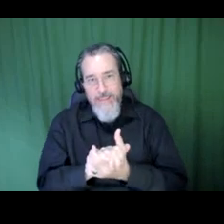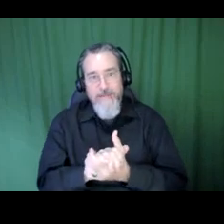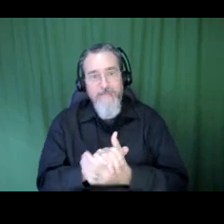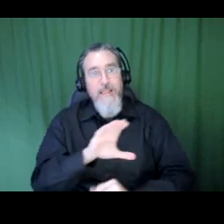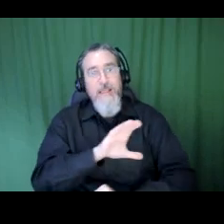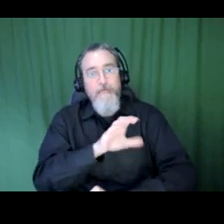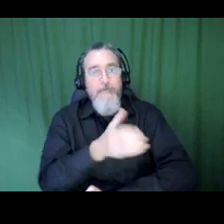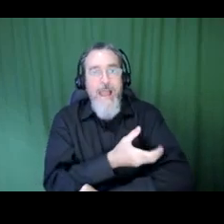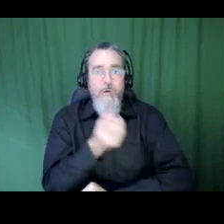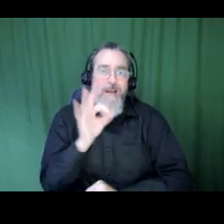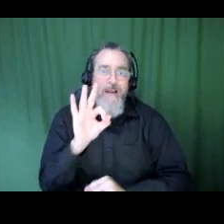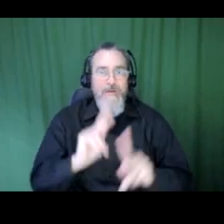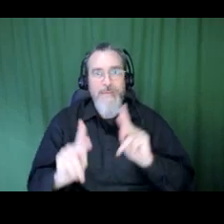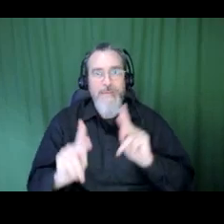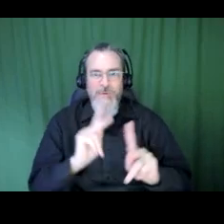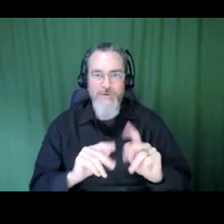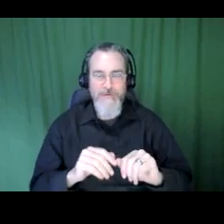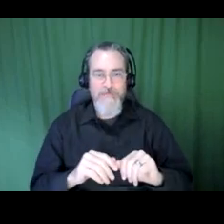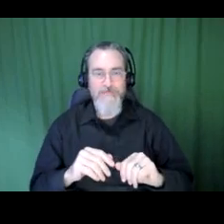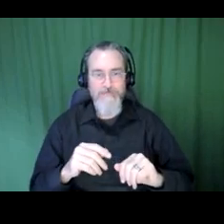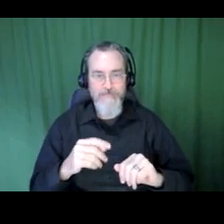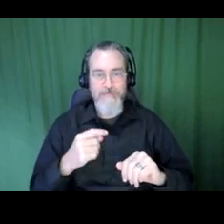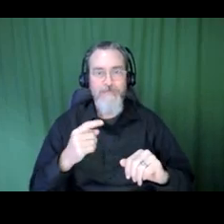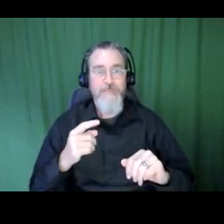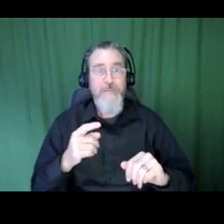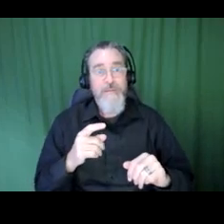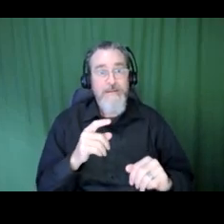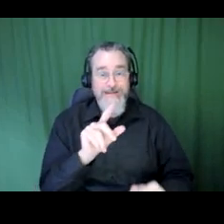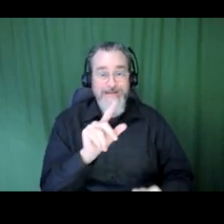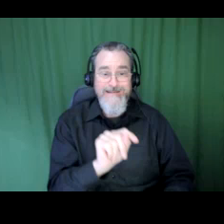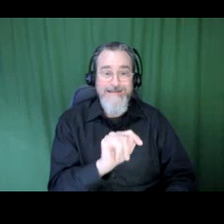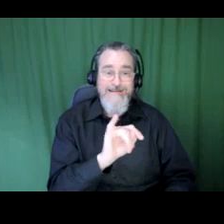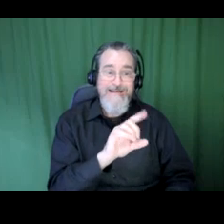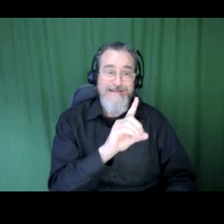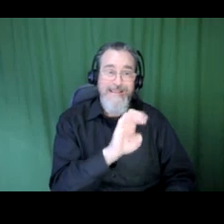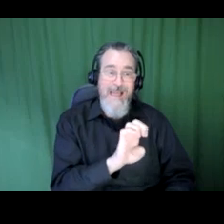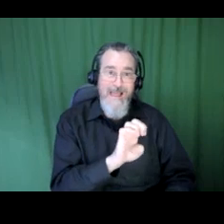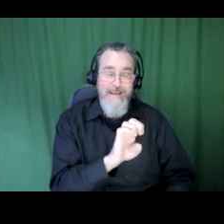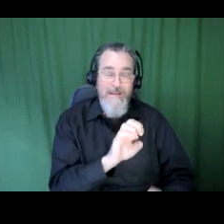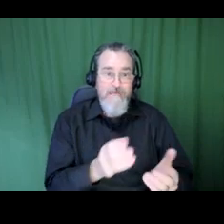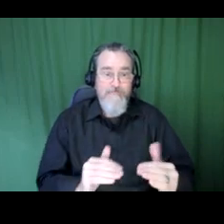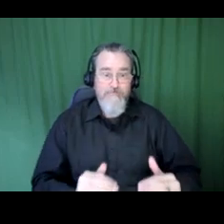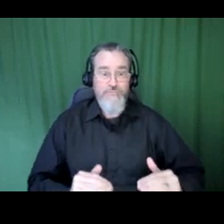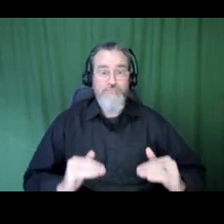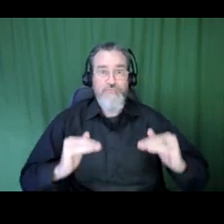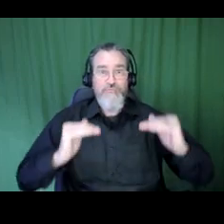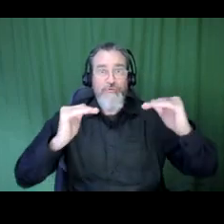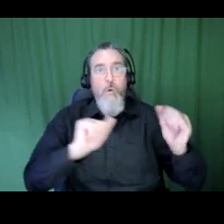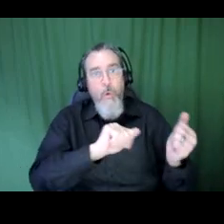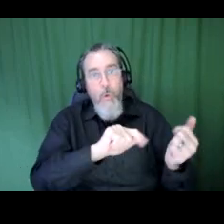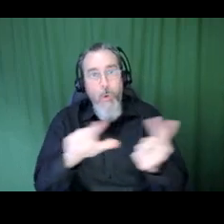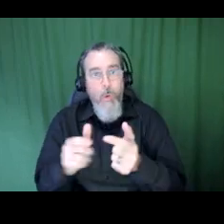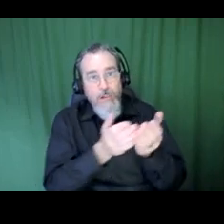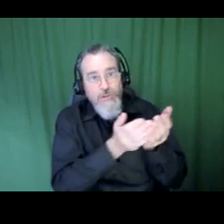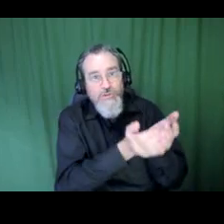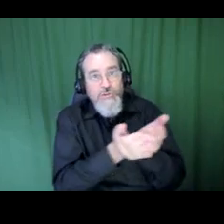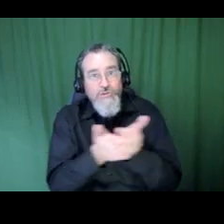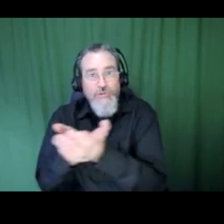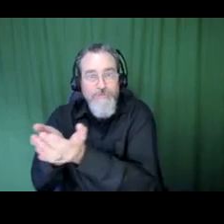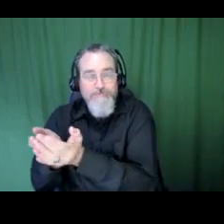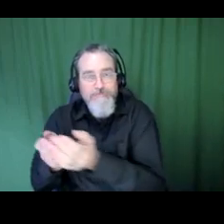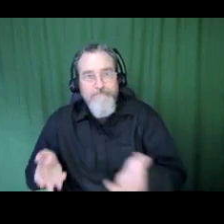shared, the rising tides raise all ships mindset. And so that is how we came to the vision of the Green